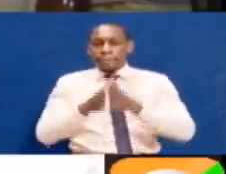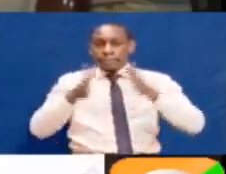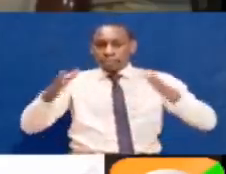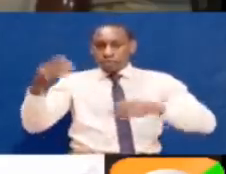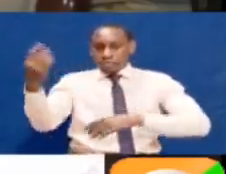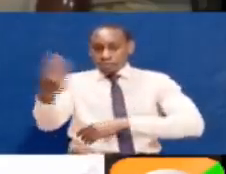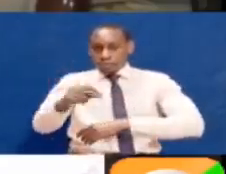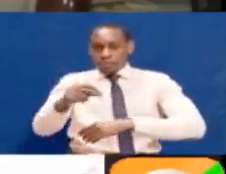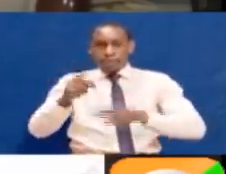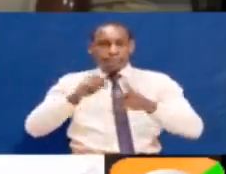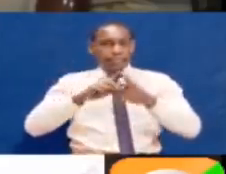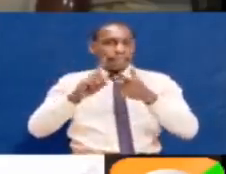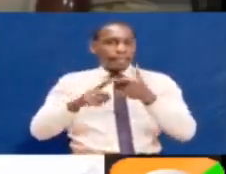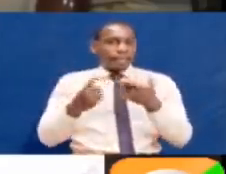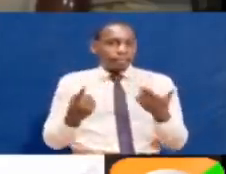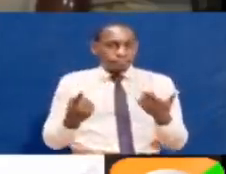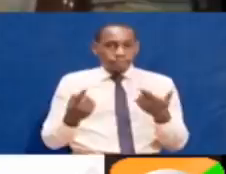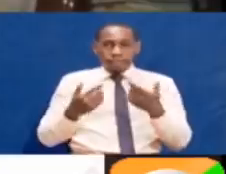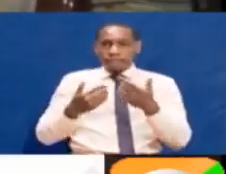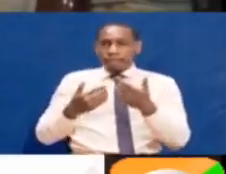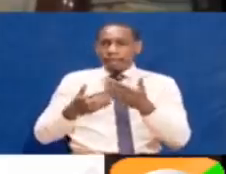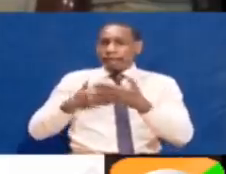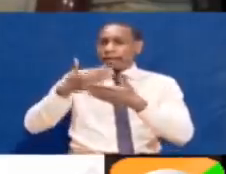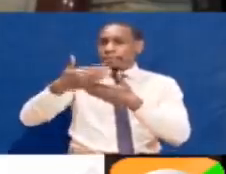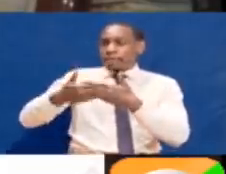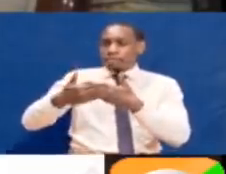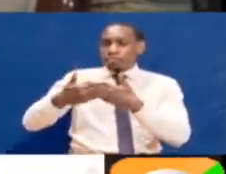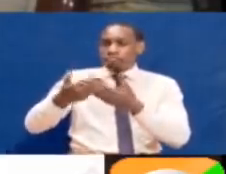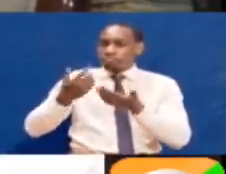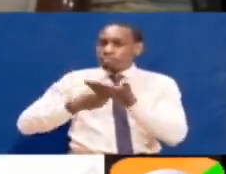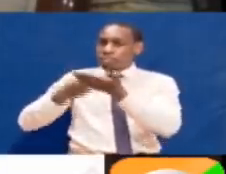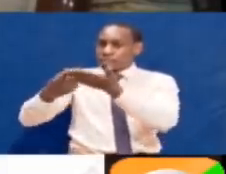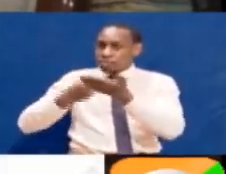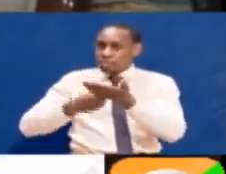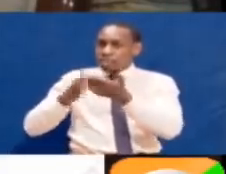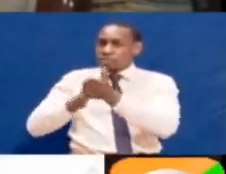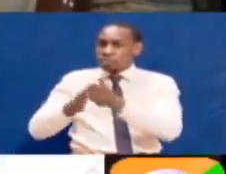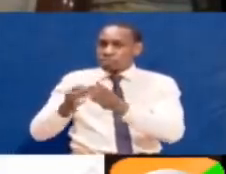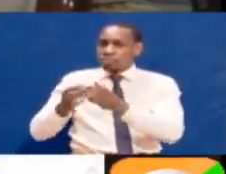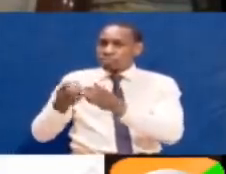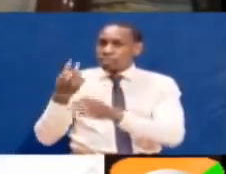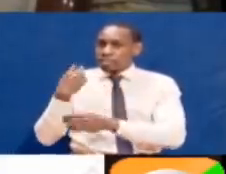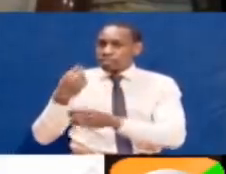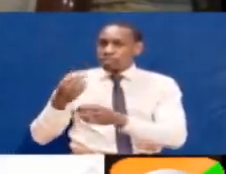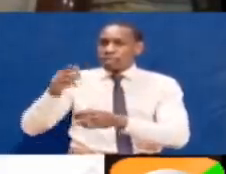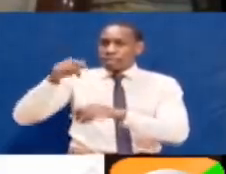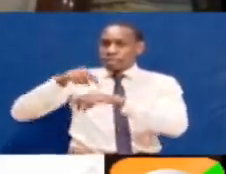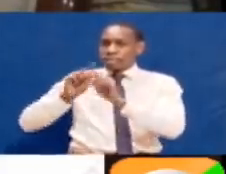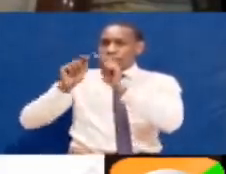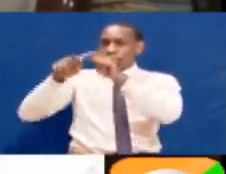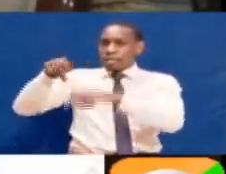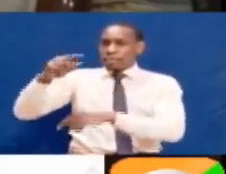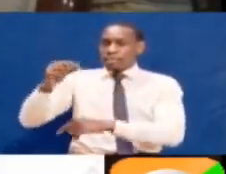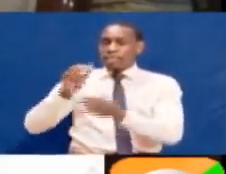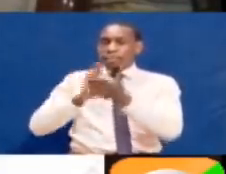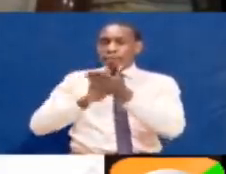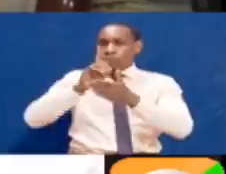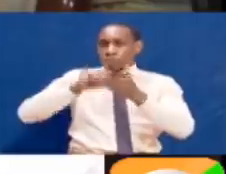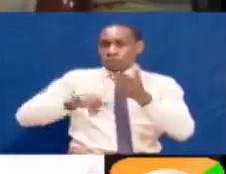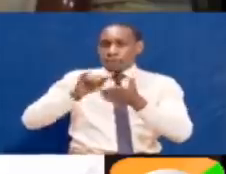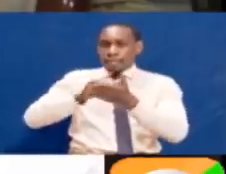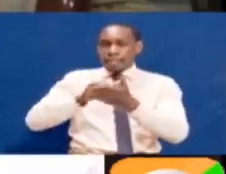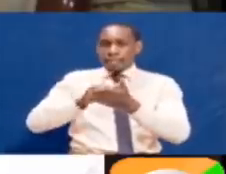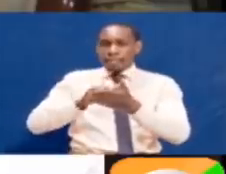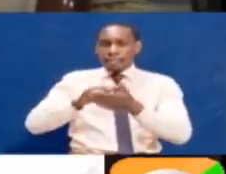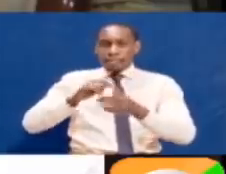whip. And then after all the consultation that took place in the PG, it was proposed that